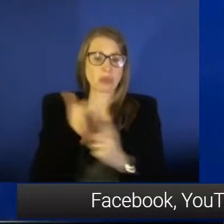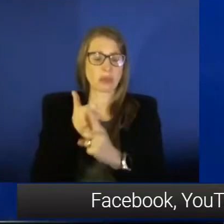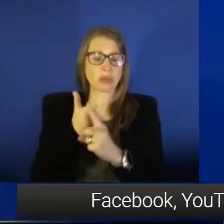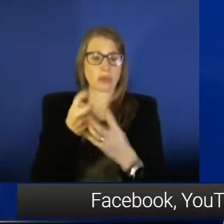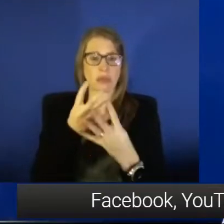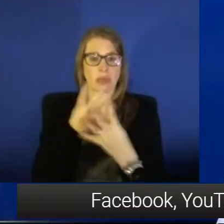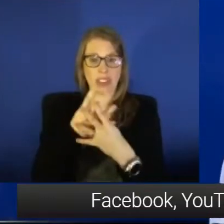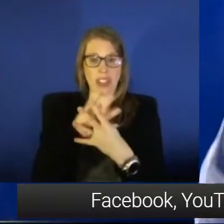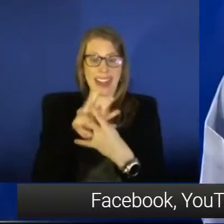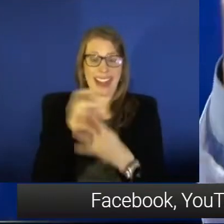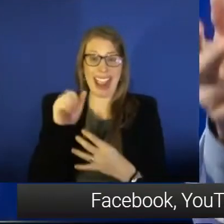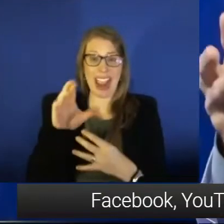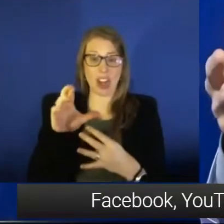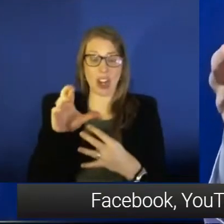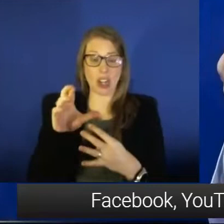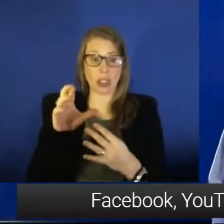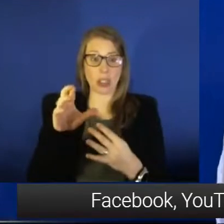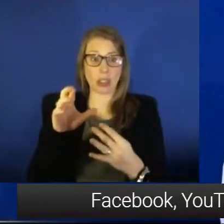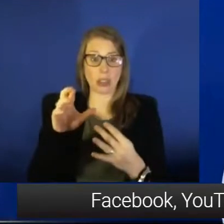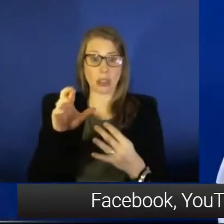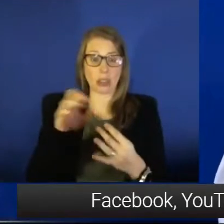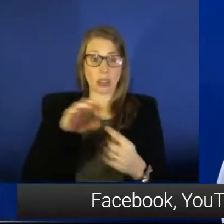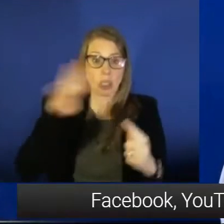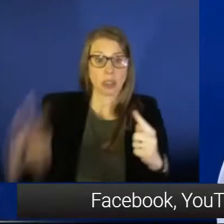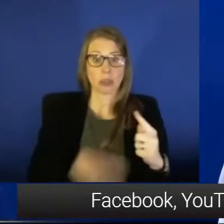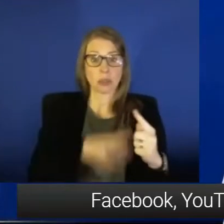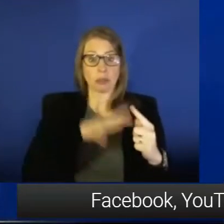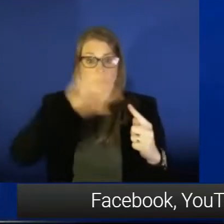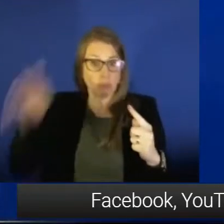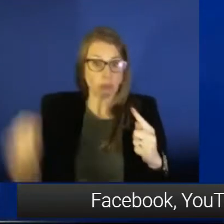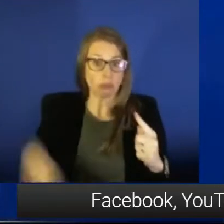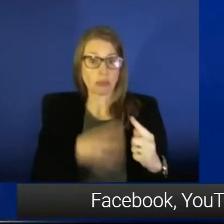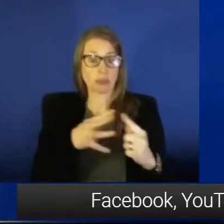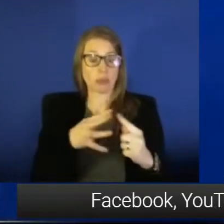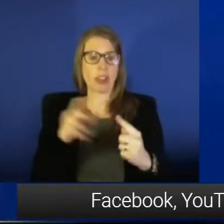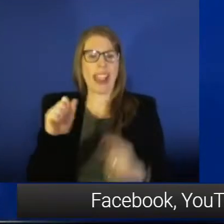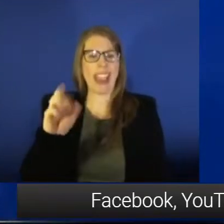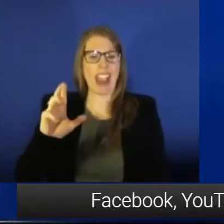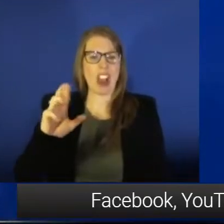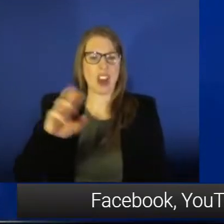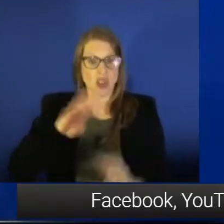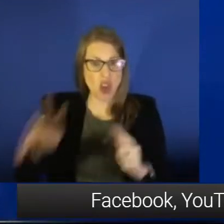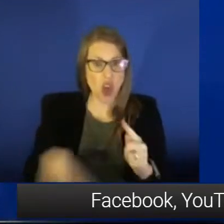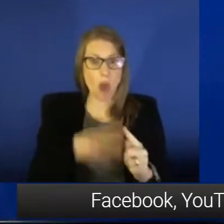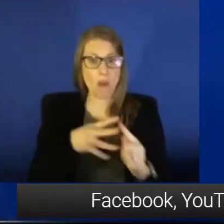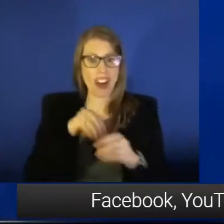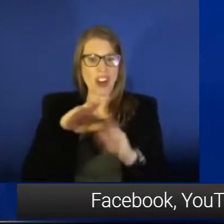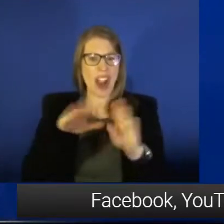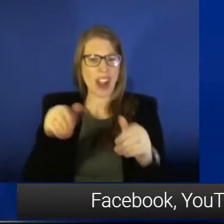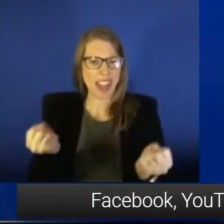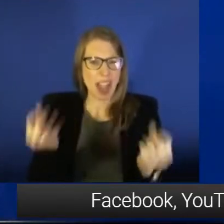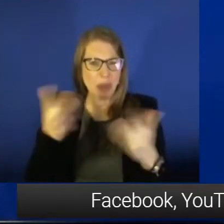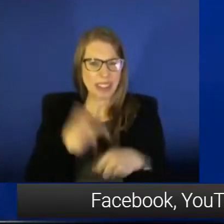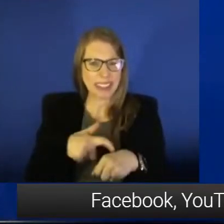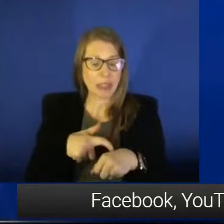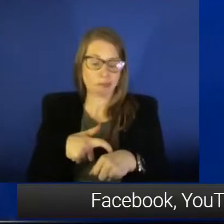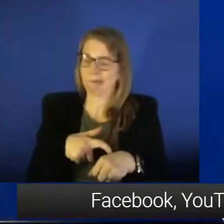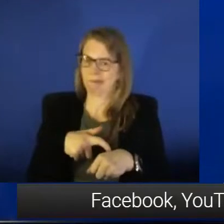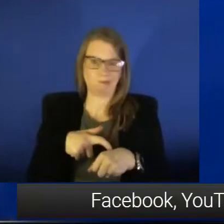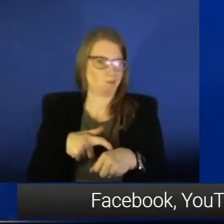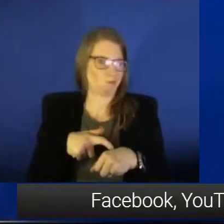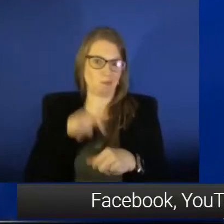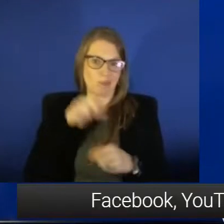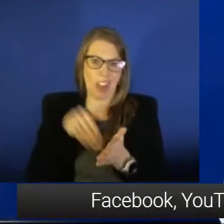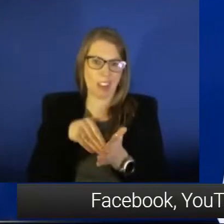that a building like this room does. So how many times does your air turn over in your house? Not relatively infrequently. And so even if you